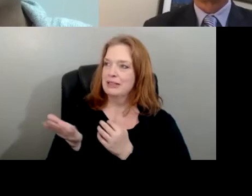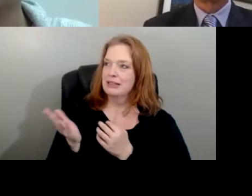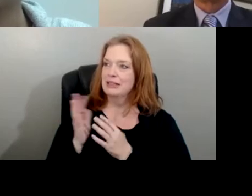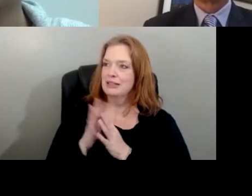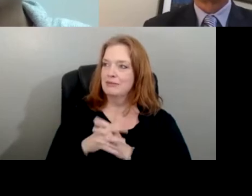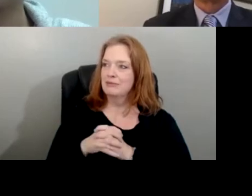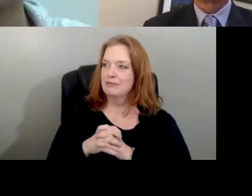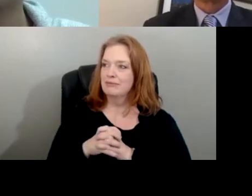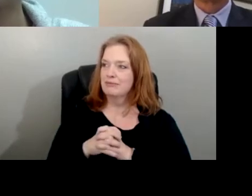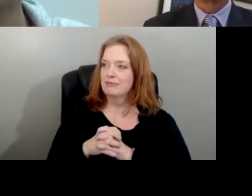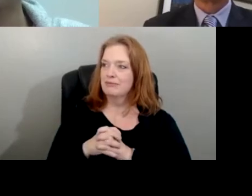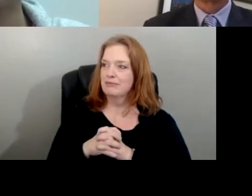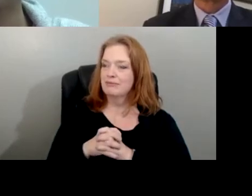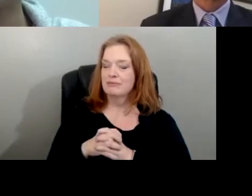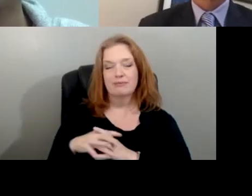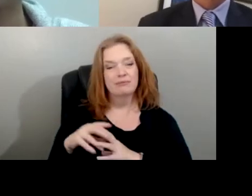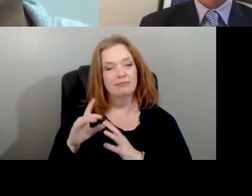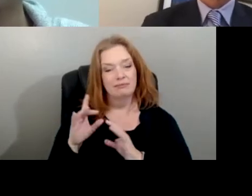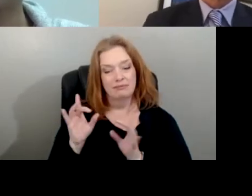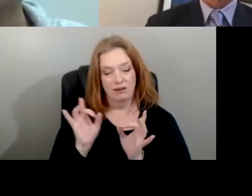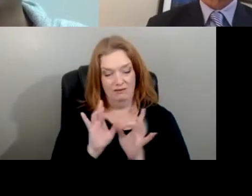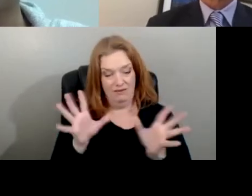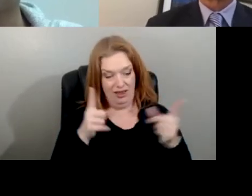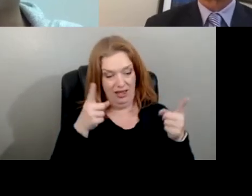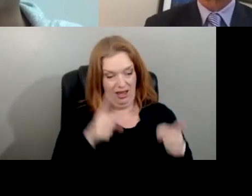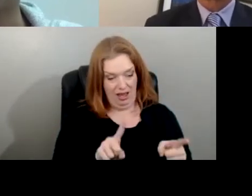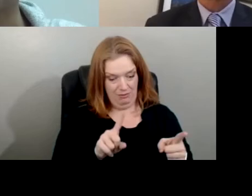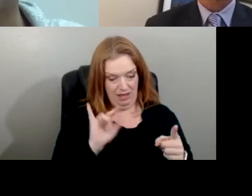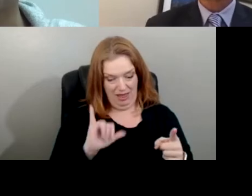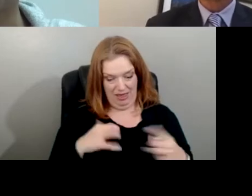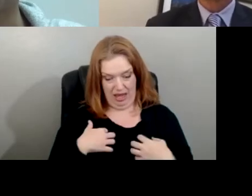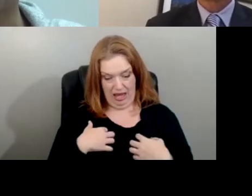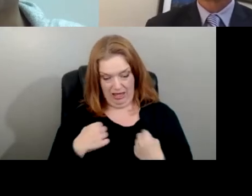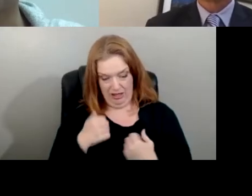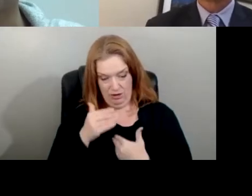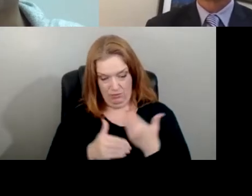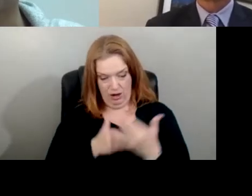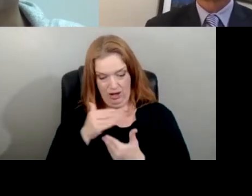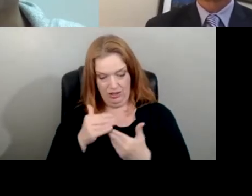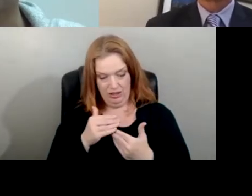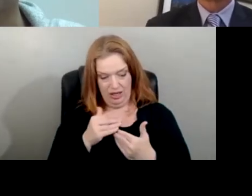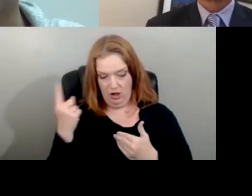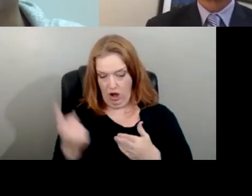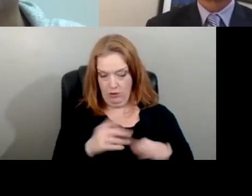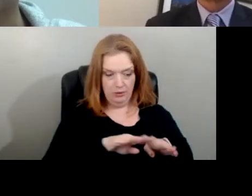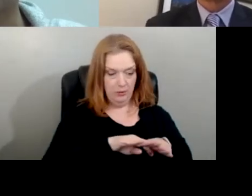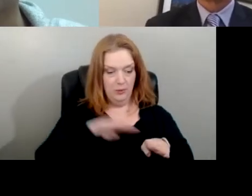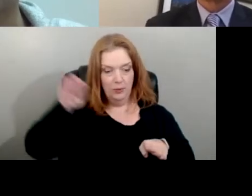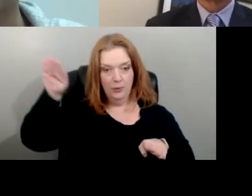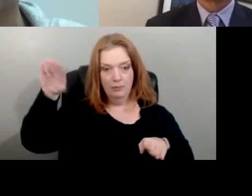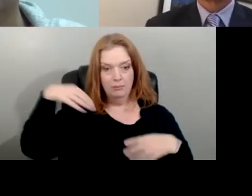healing from violence it's not a linear process. It never happens. It doesn't happen all at